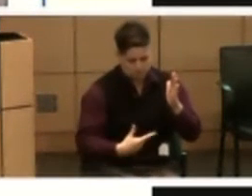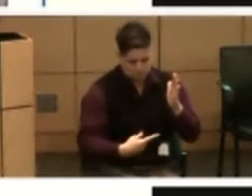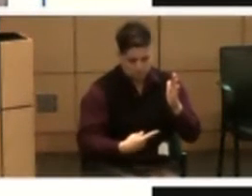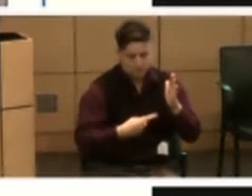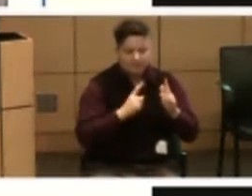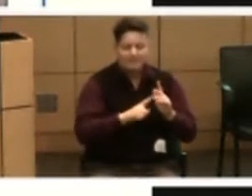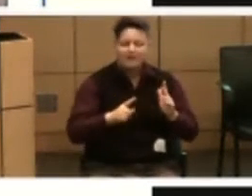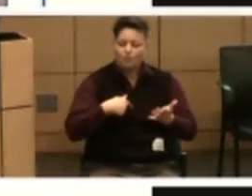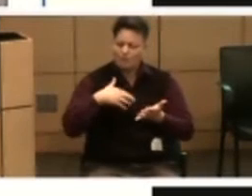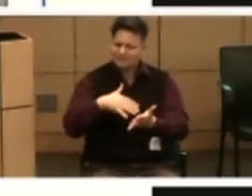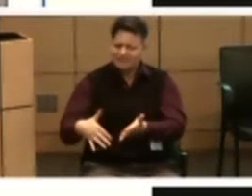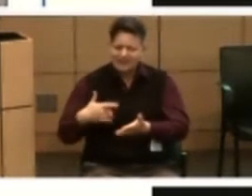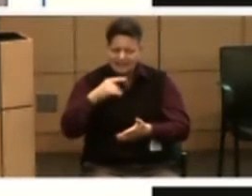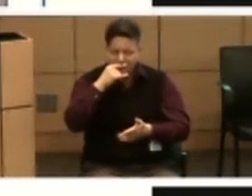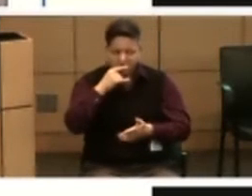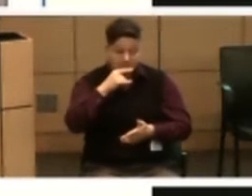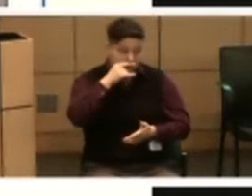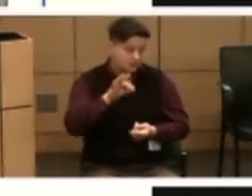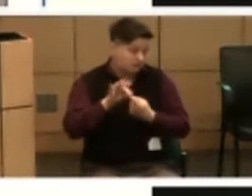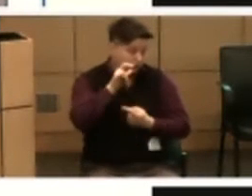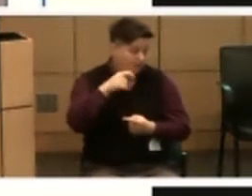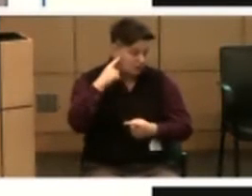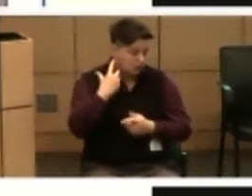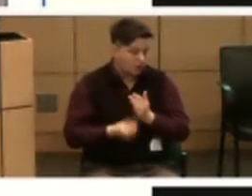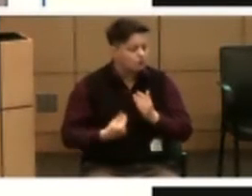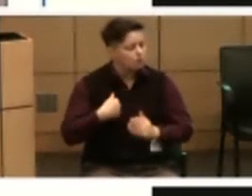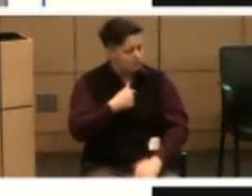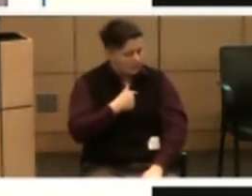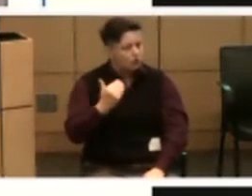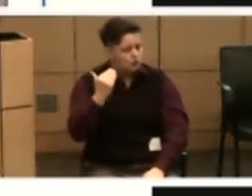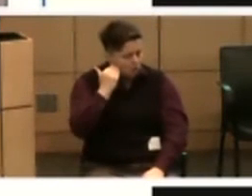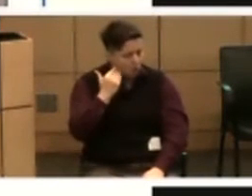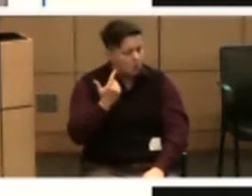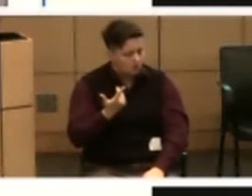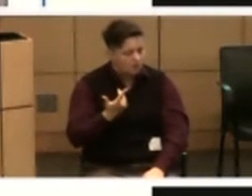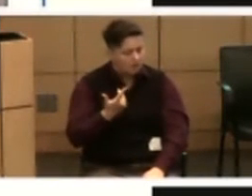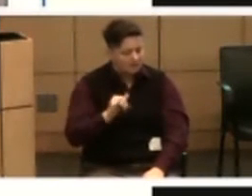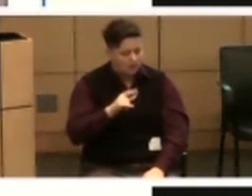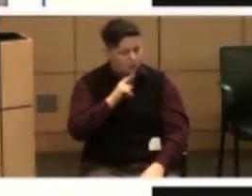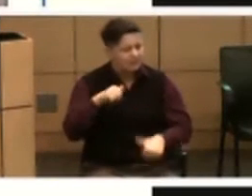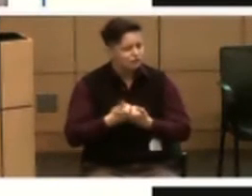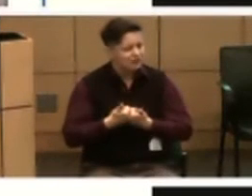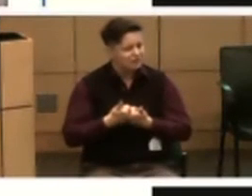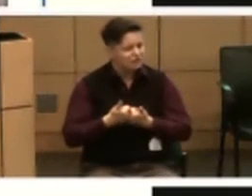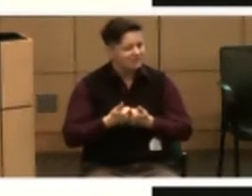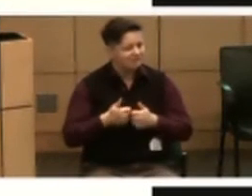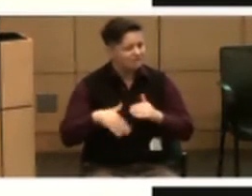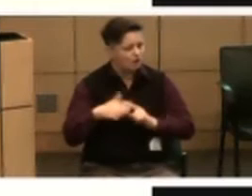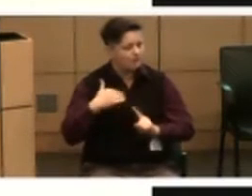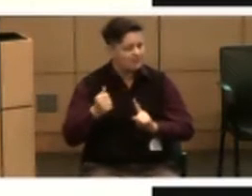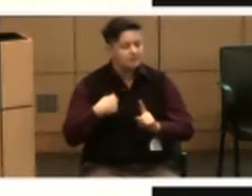especially children with hearing loss, is really in its infancy. But we know that these are pretty challenging environments.